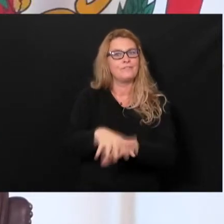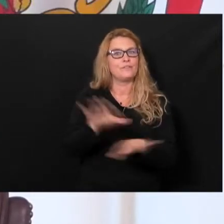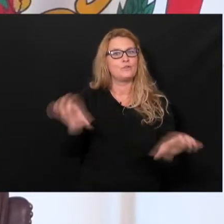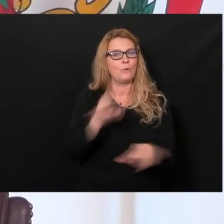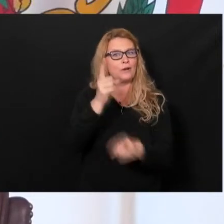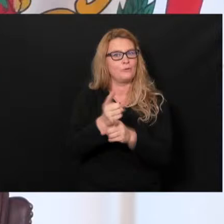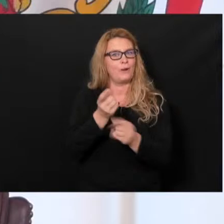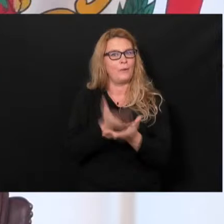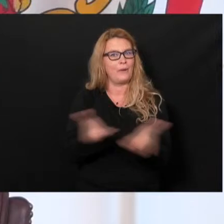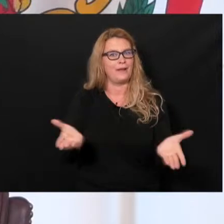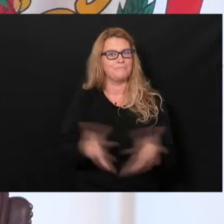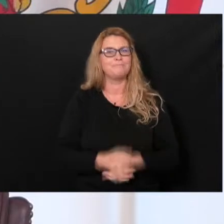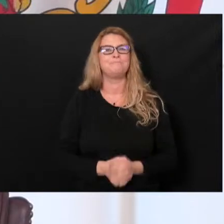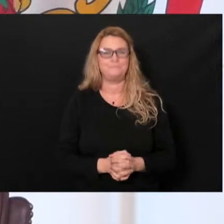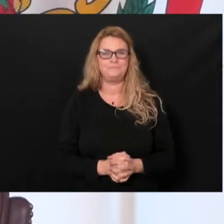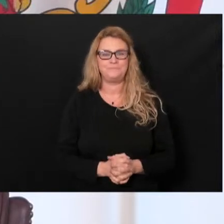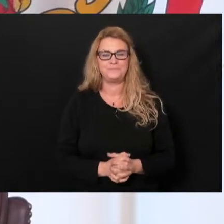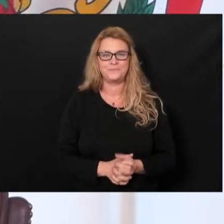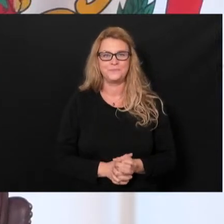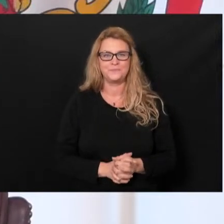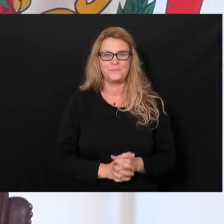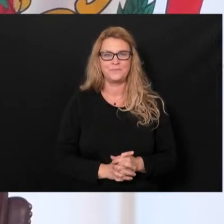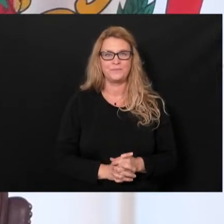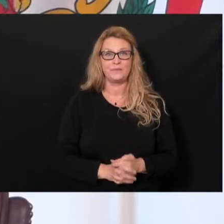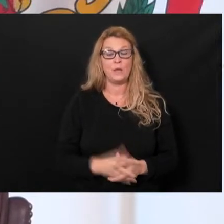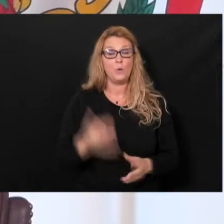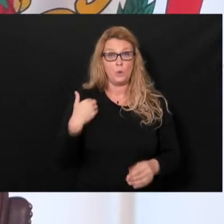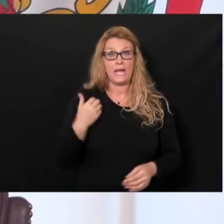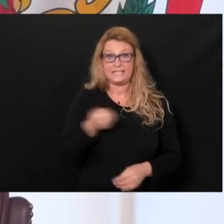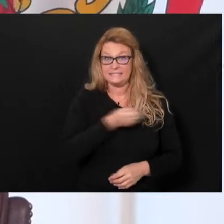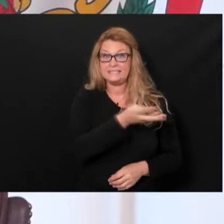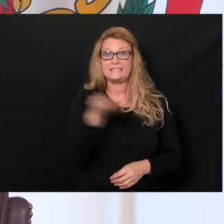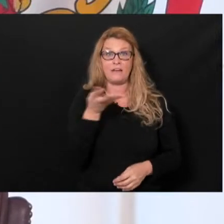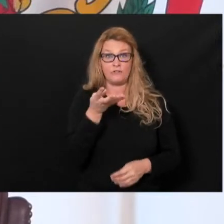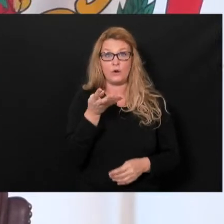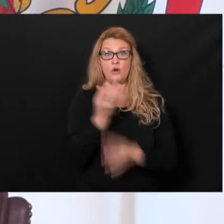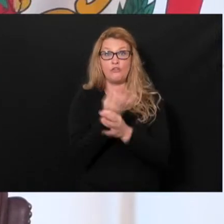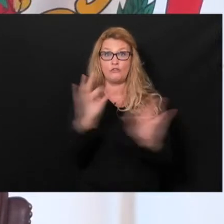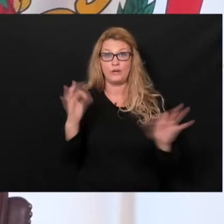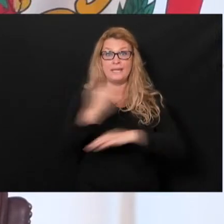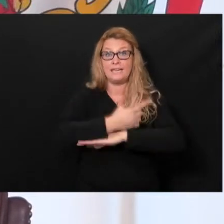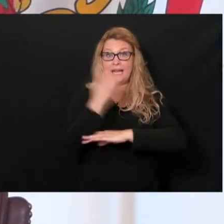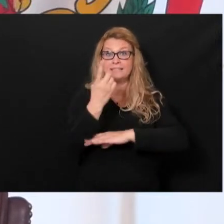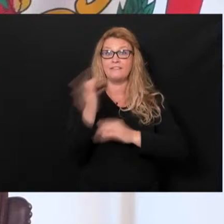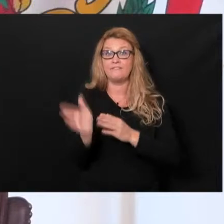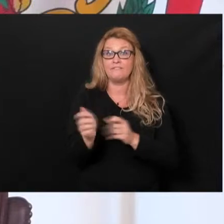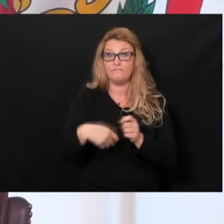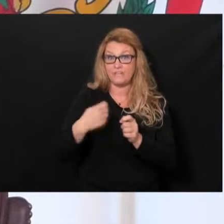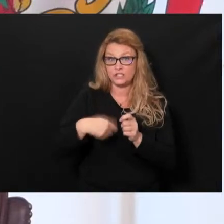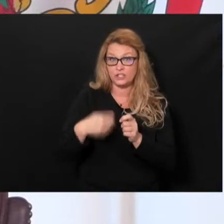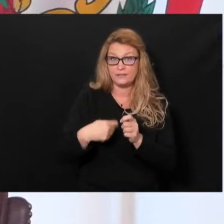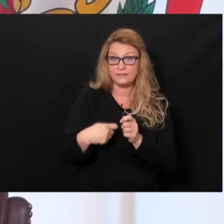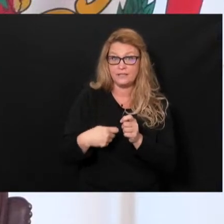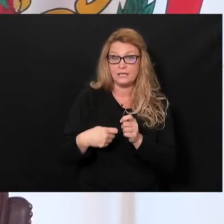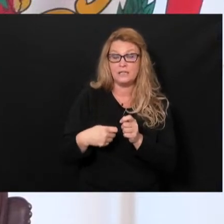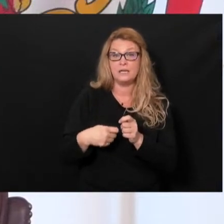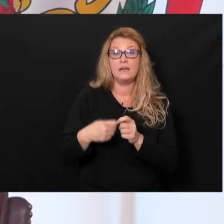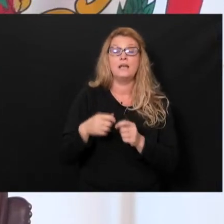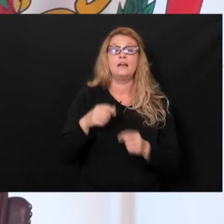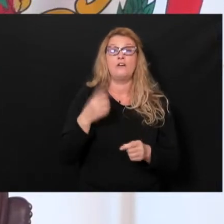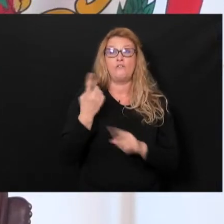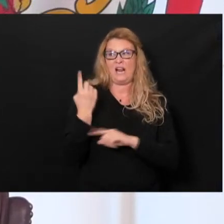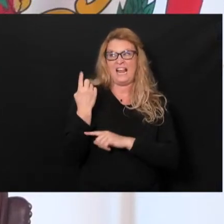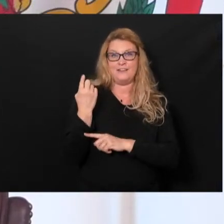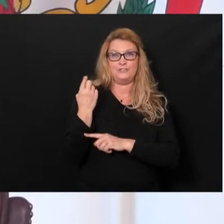way. We did have several free days of fishing and other promotions through the past year